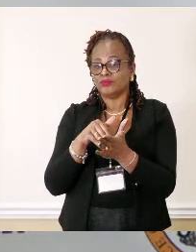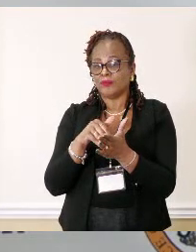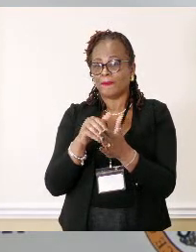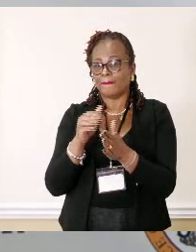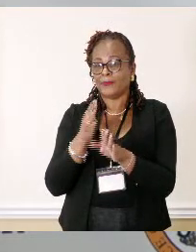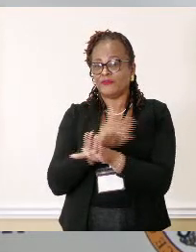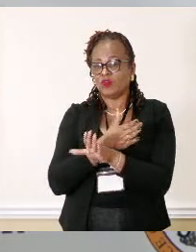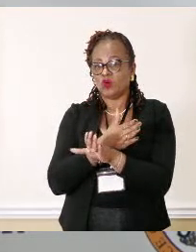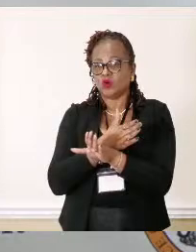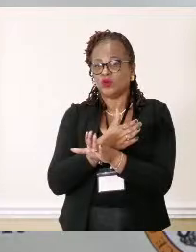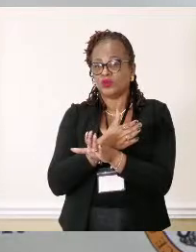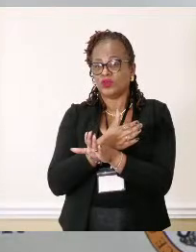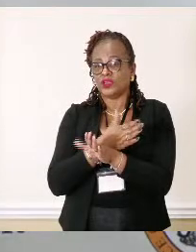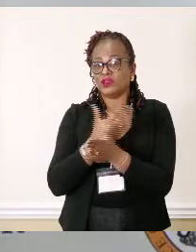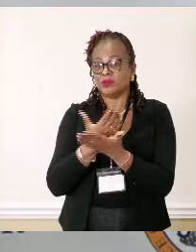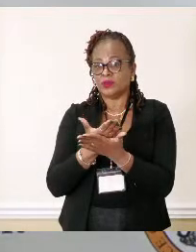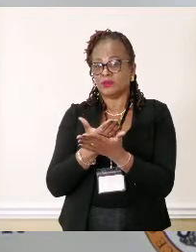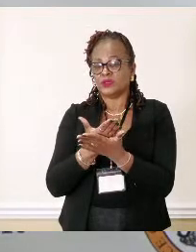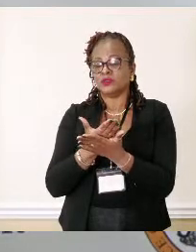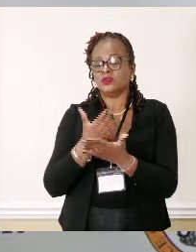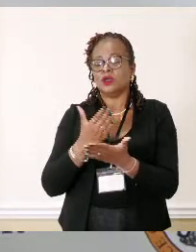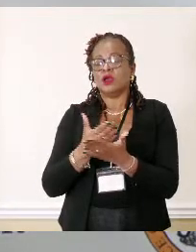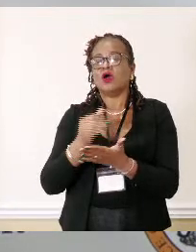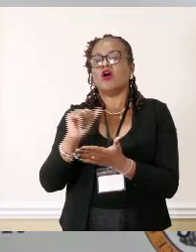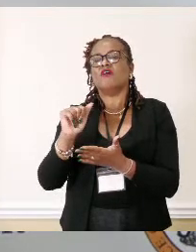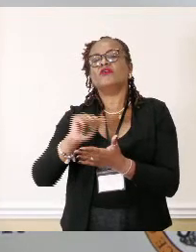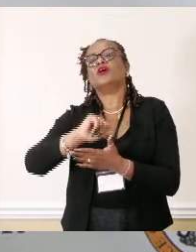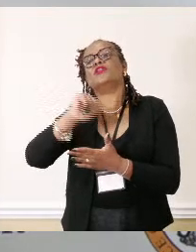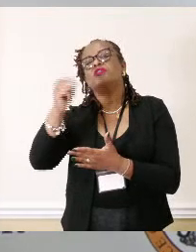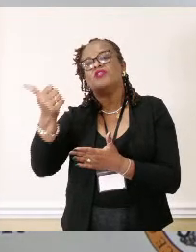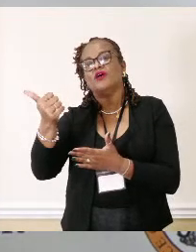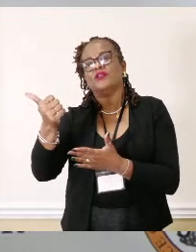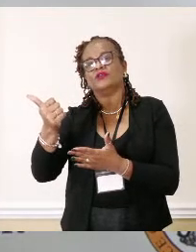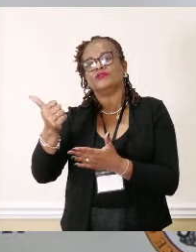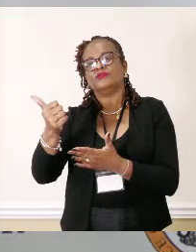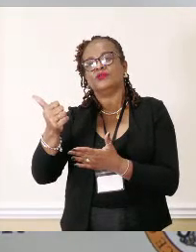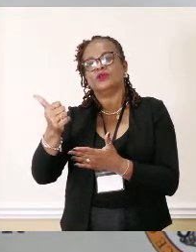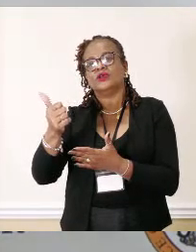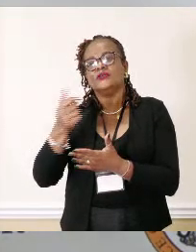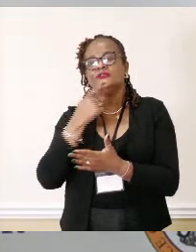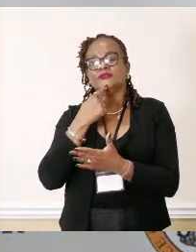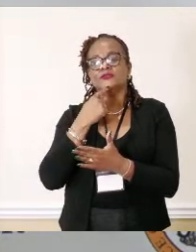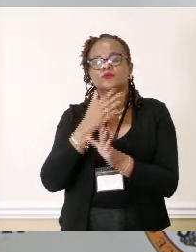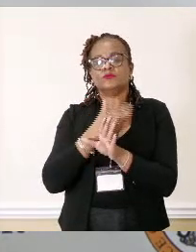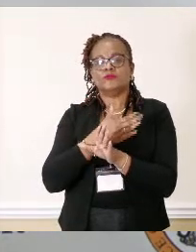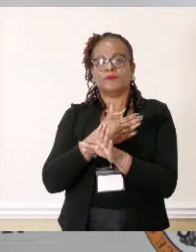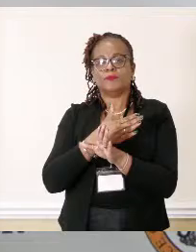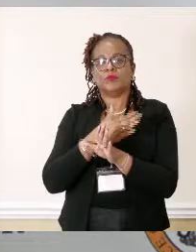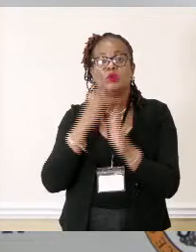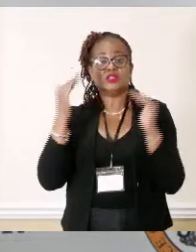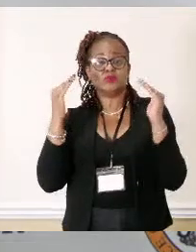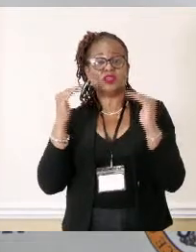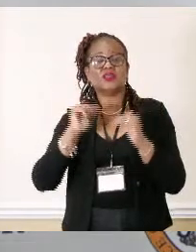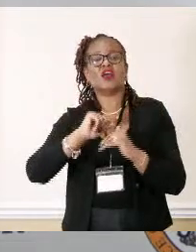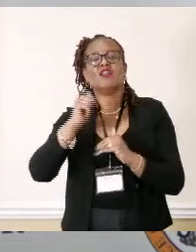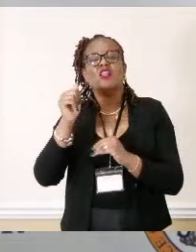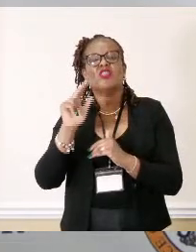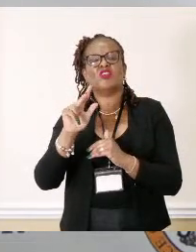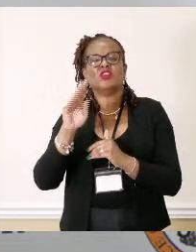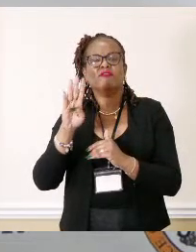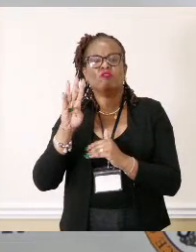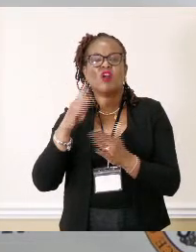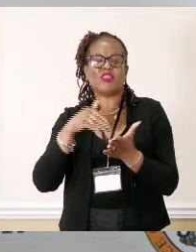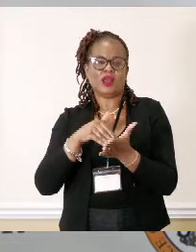before you get the commitment of another tranche. As I mentioned to you, we're expecting another